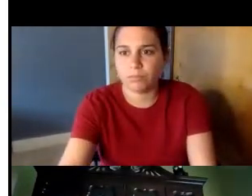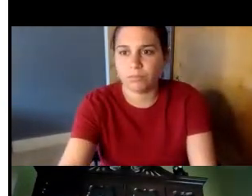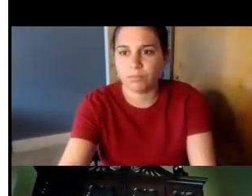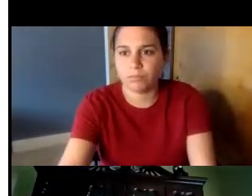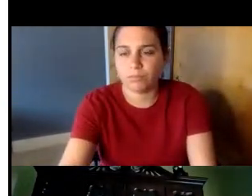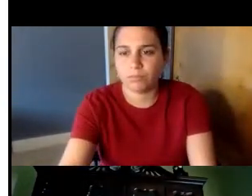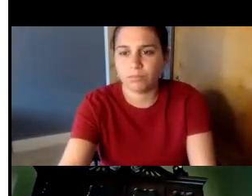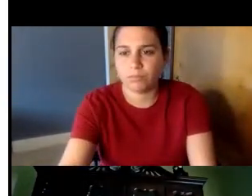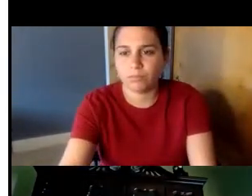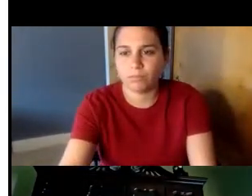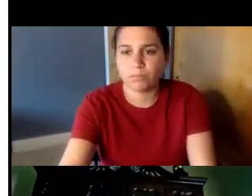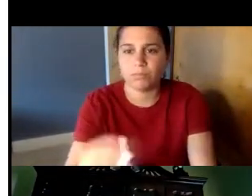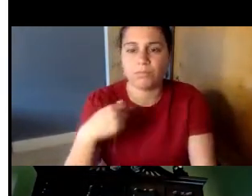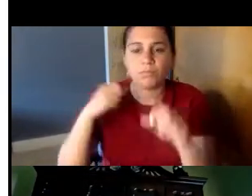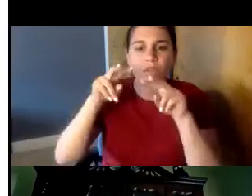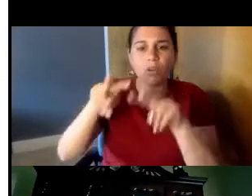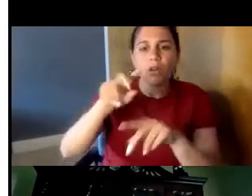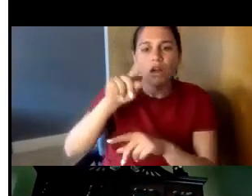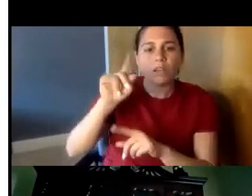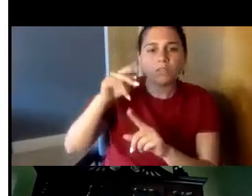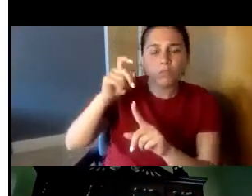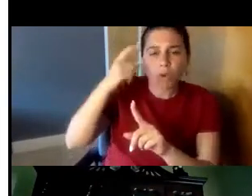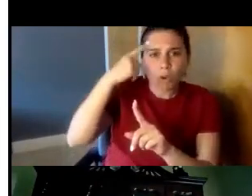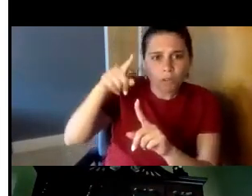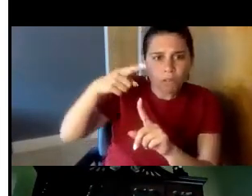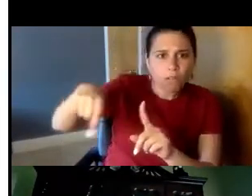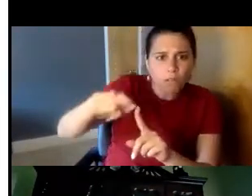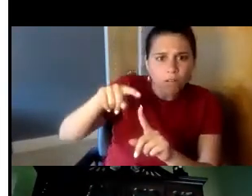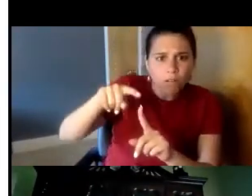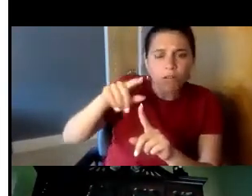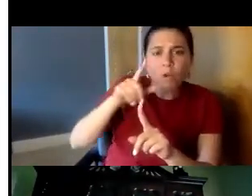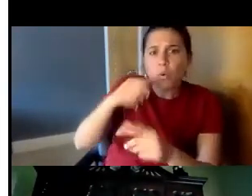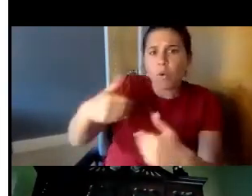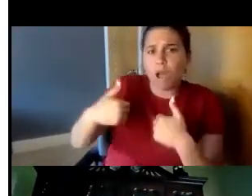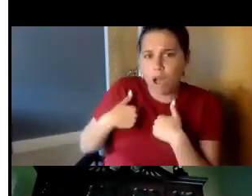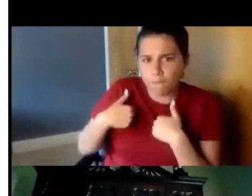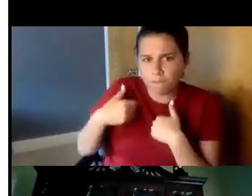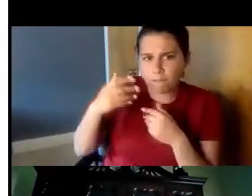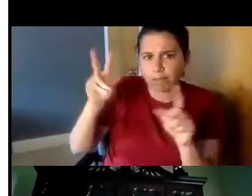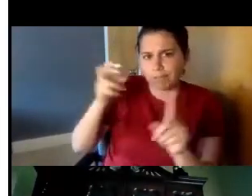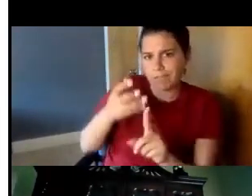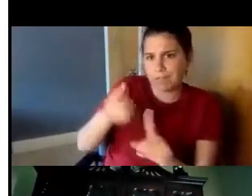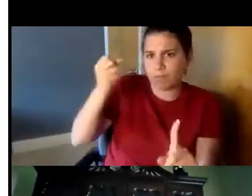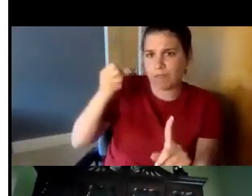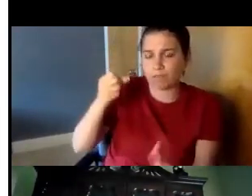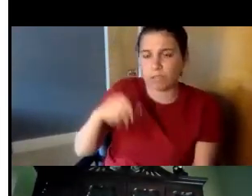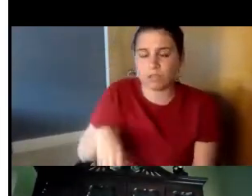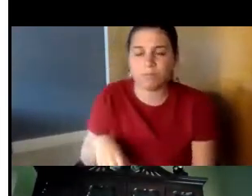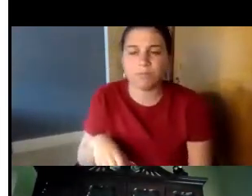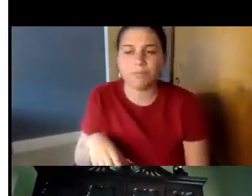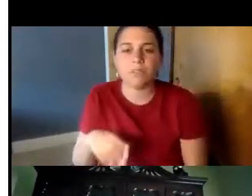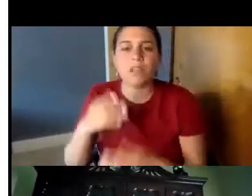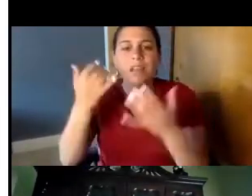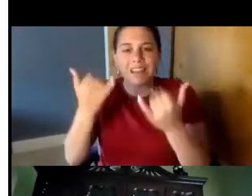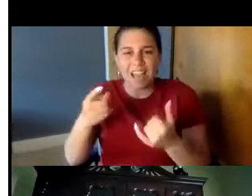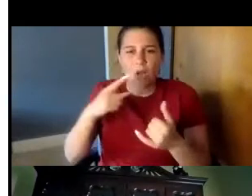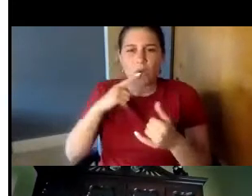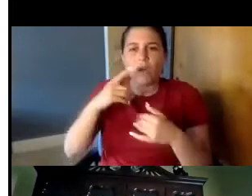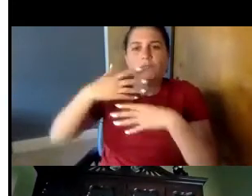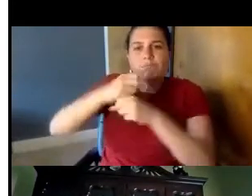Rochester. The area deprivation index is a summary score for the average